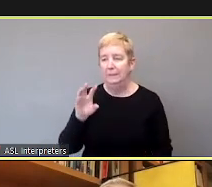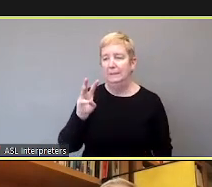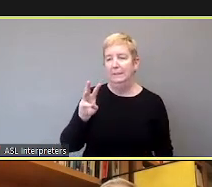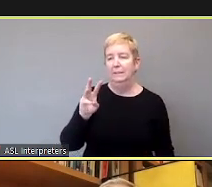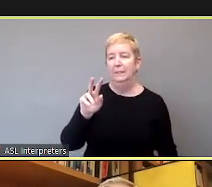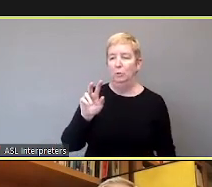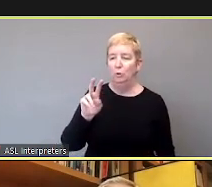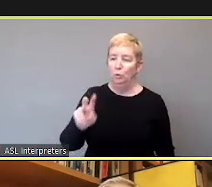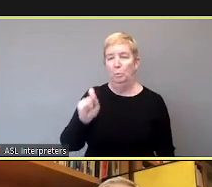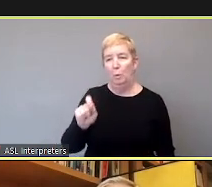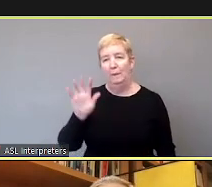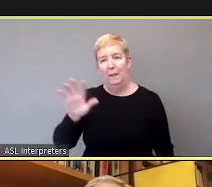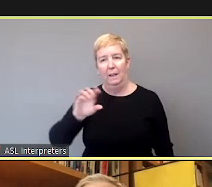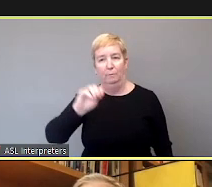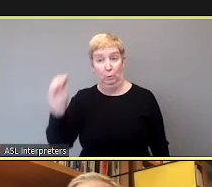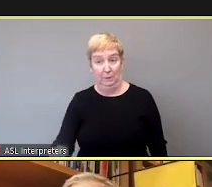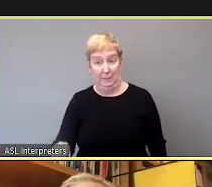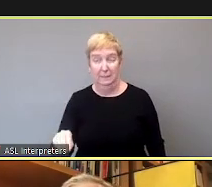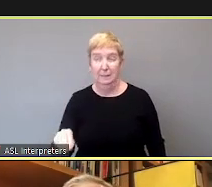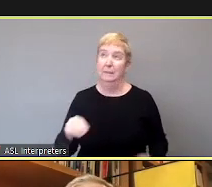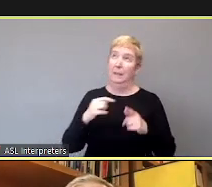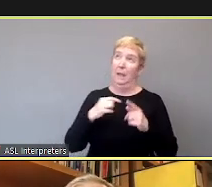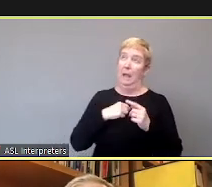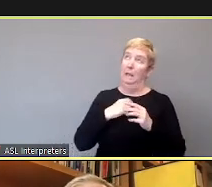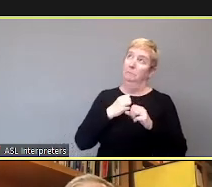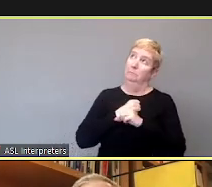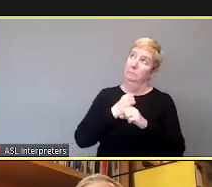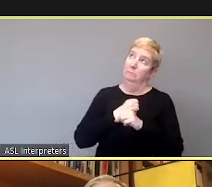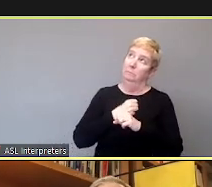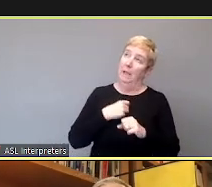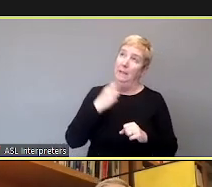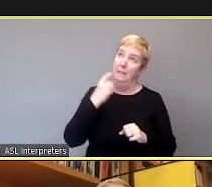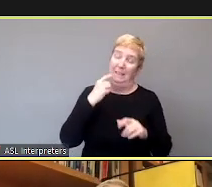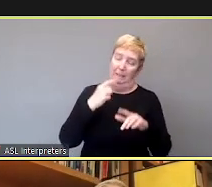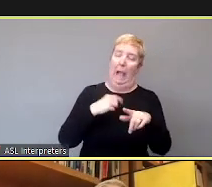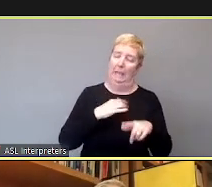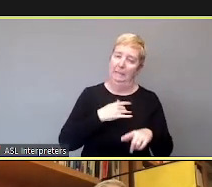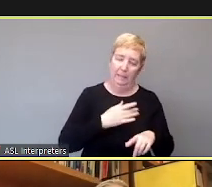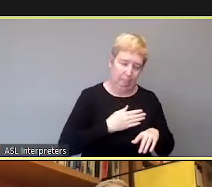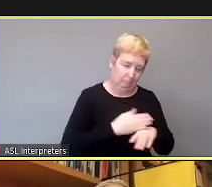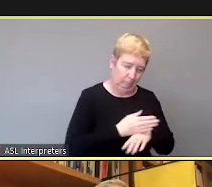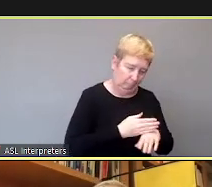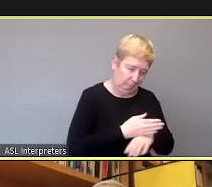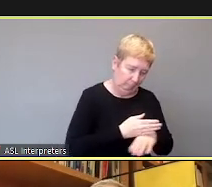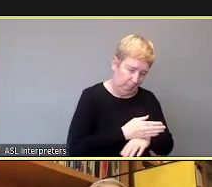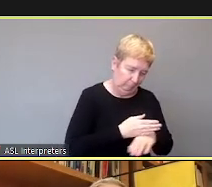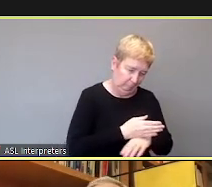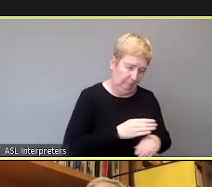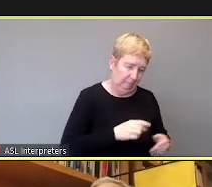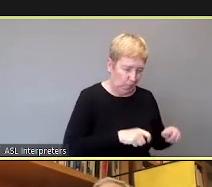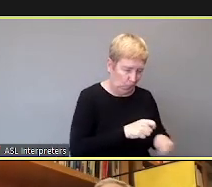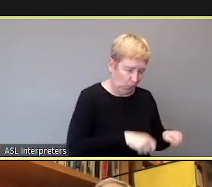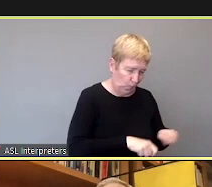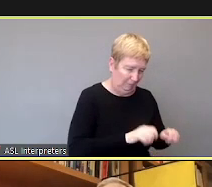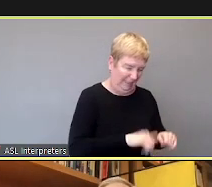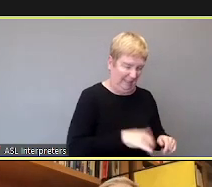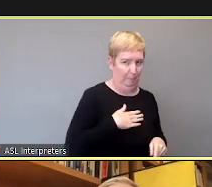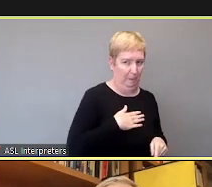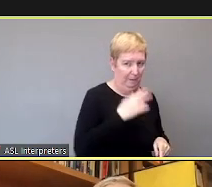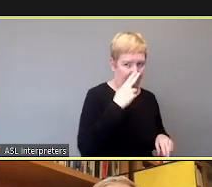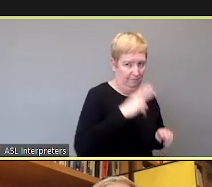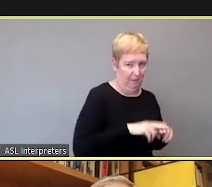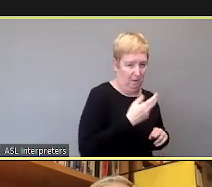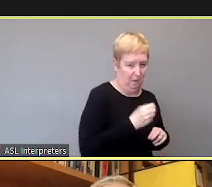62.5%, which I believe from my woodworking that I do as a hobby is exactly 5/8 of the eligible people in